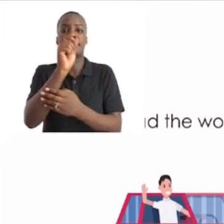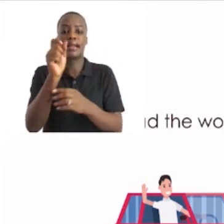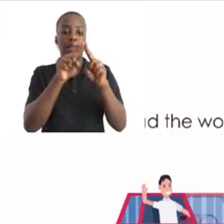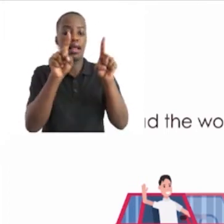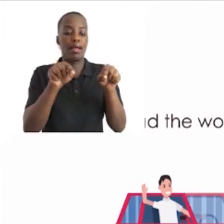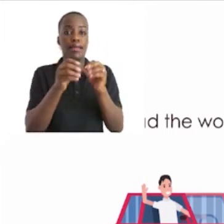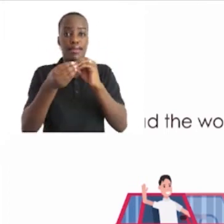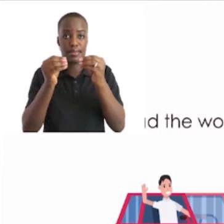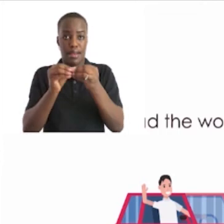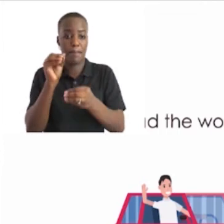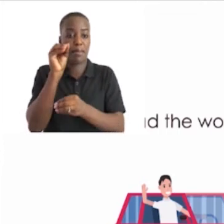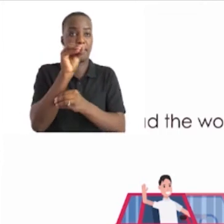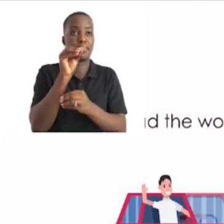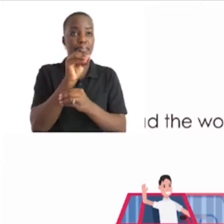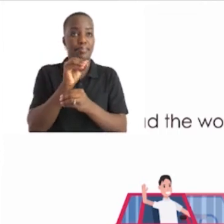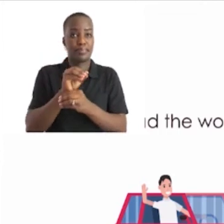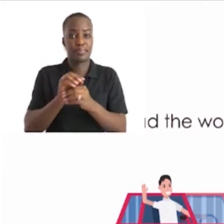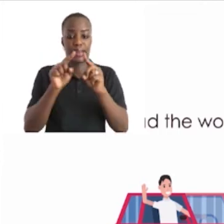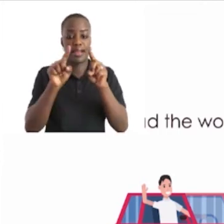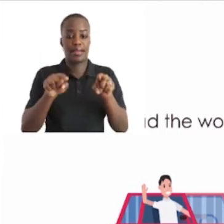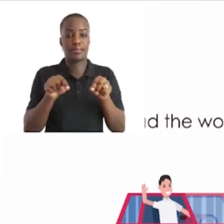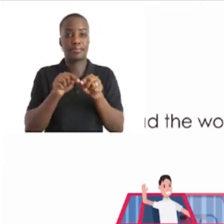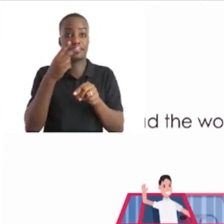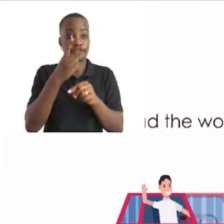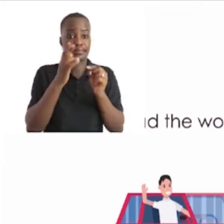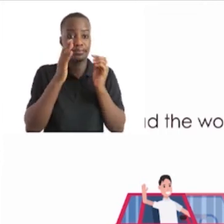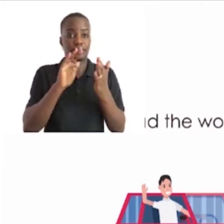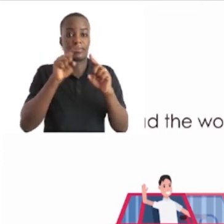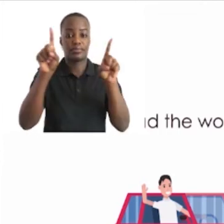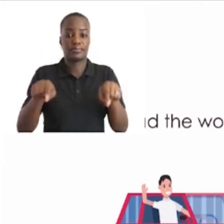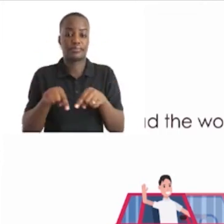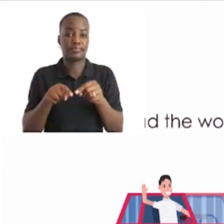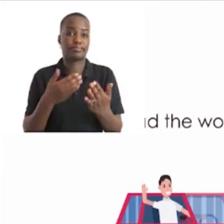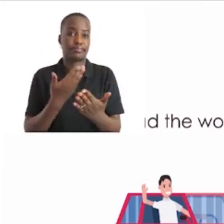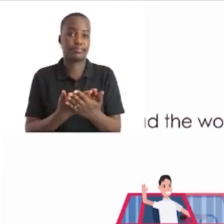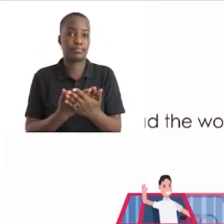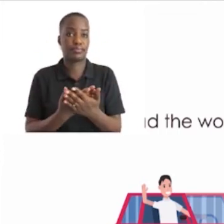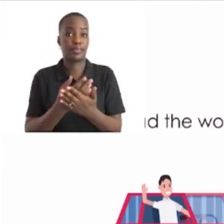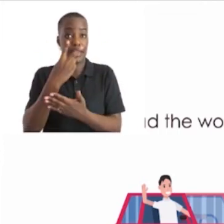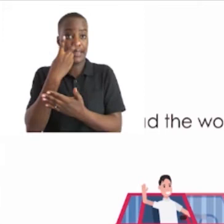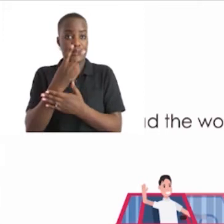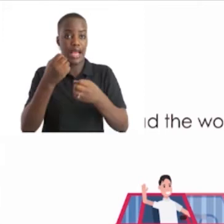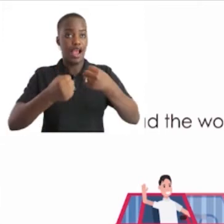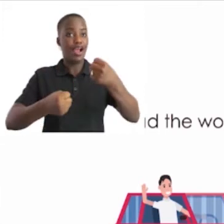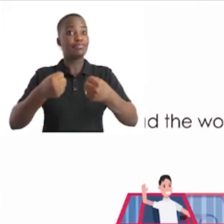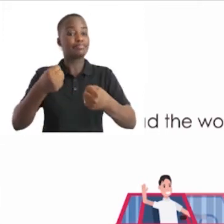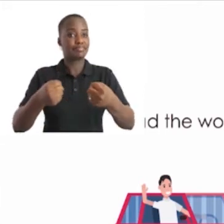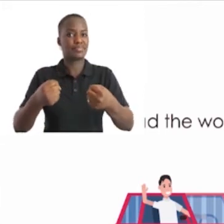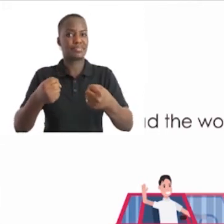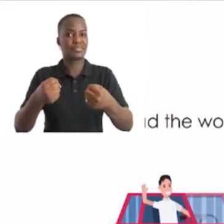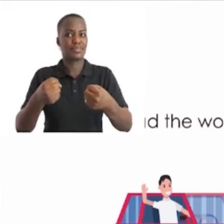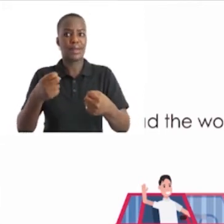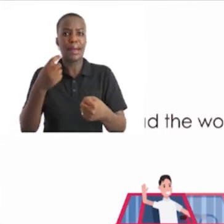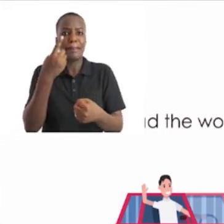box. Let's take a look at the pictures. We can see that there is a car, but